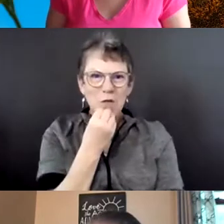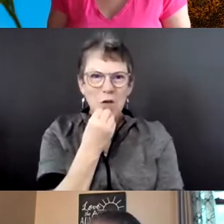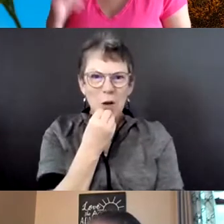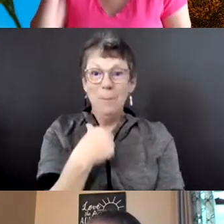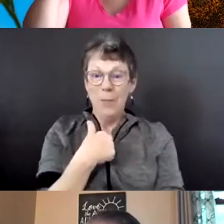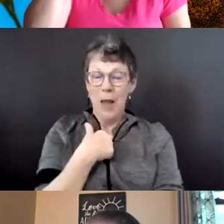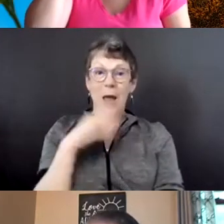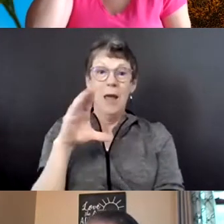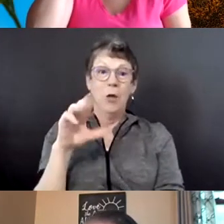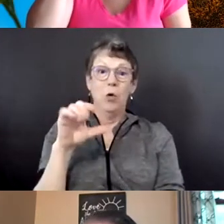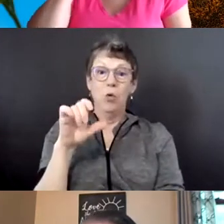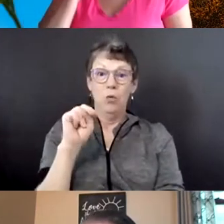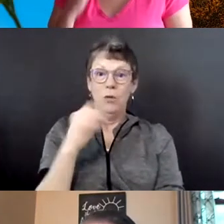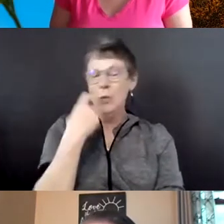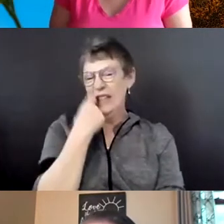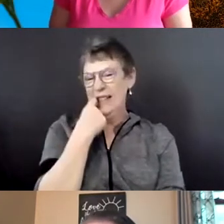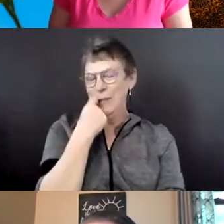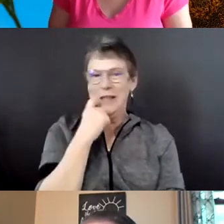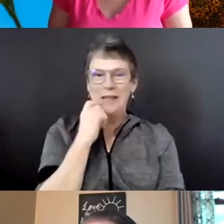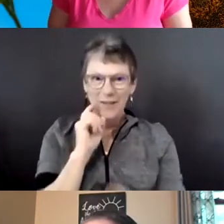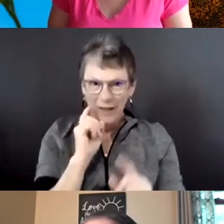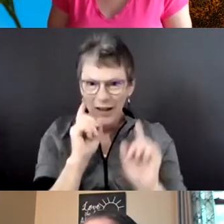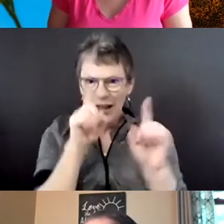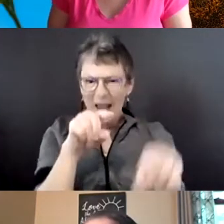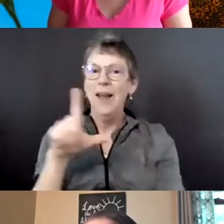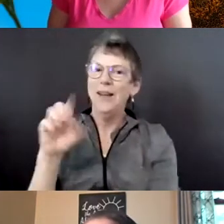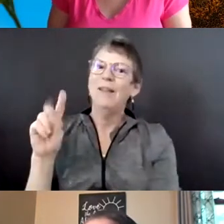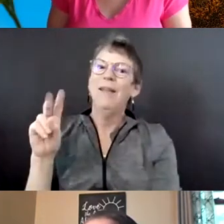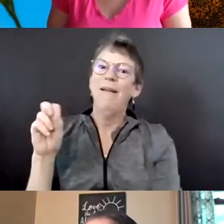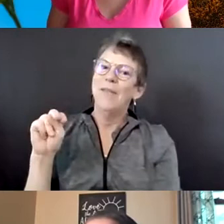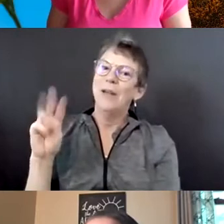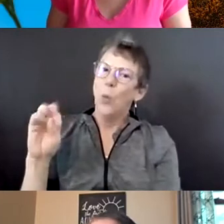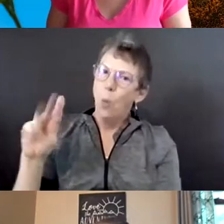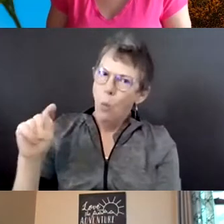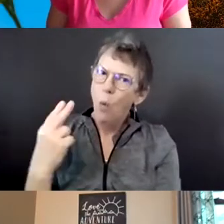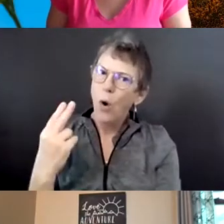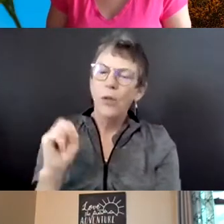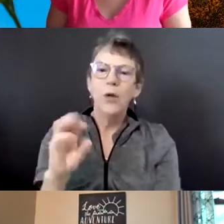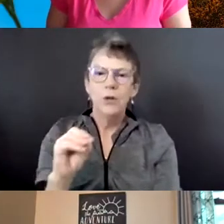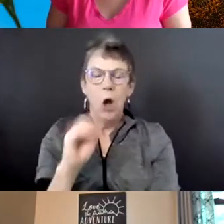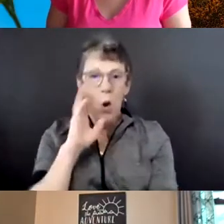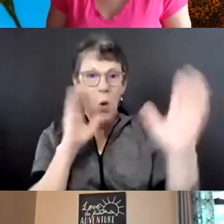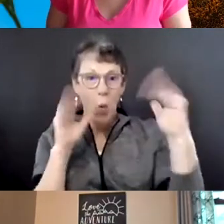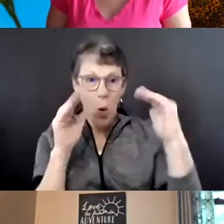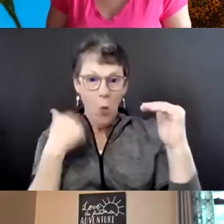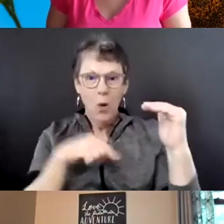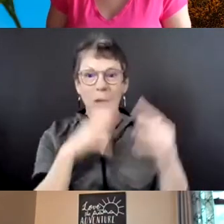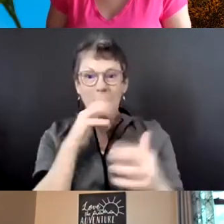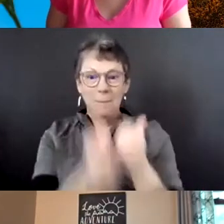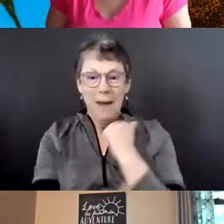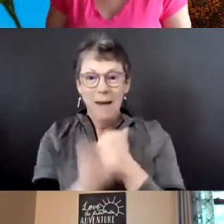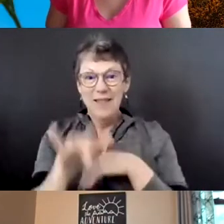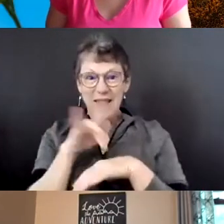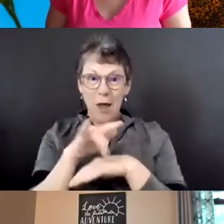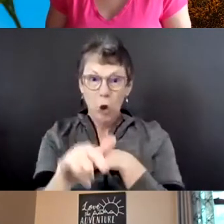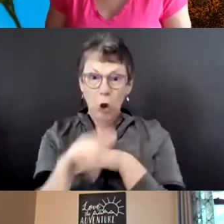Leavenworth at one of those visits, really excited about that and hoping we can also pass that early. I know the